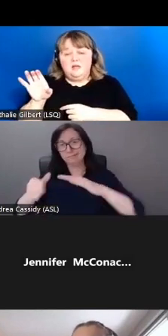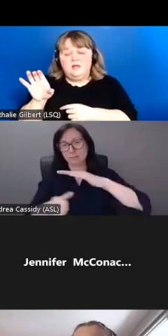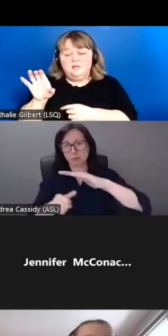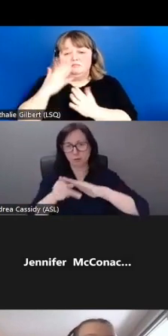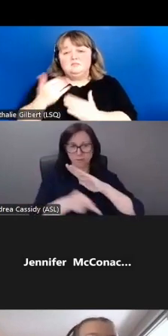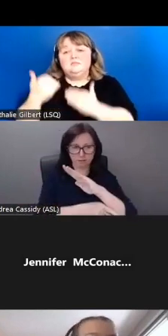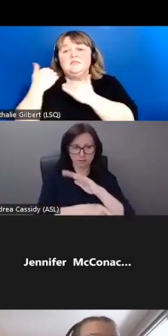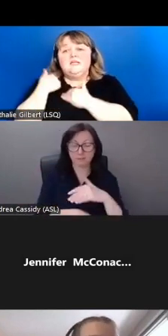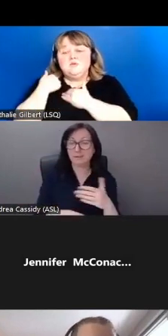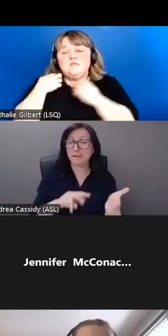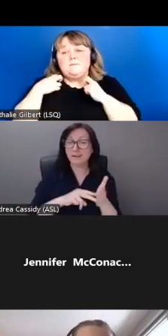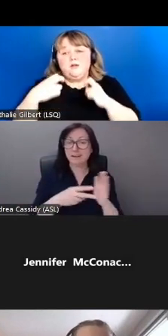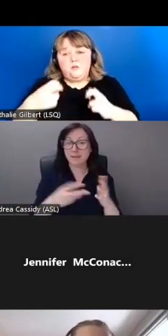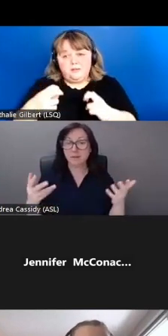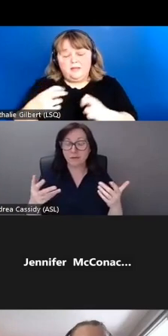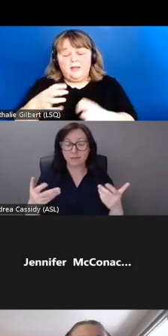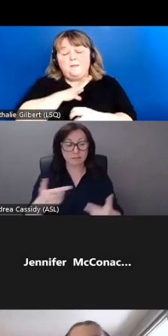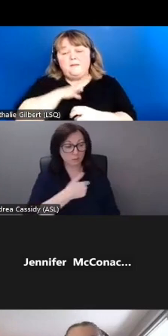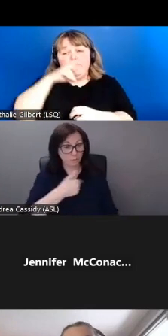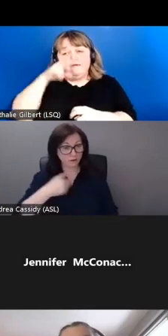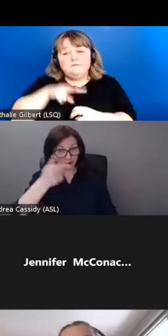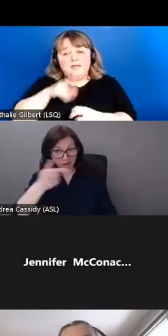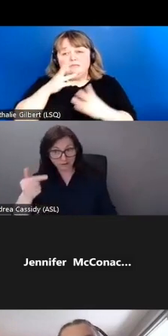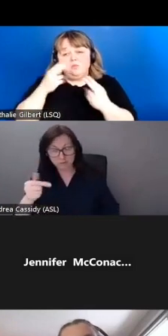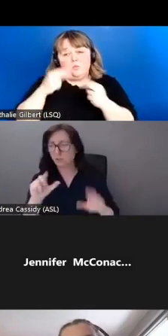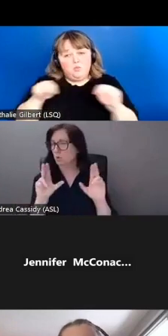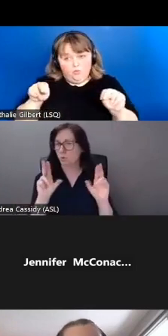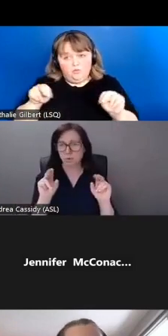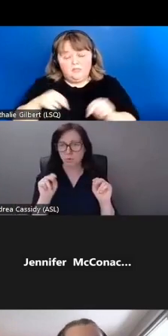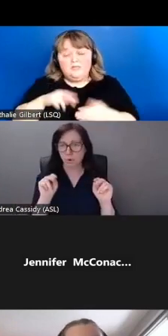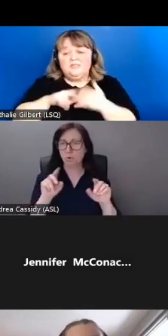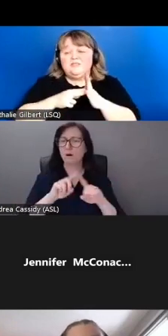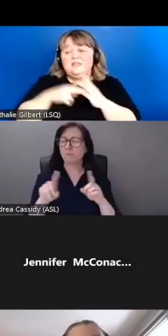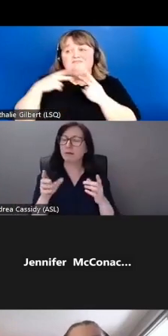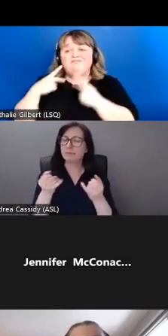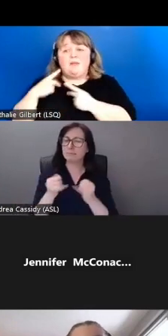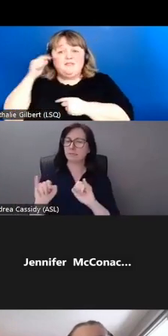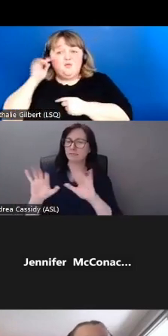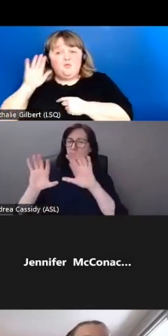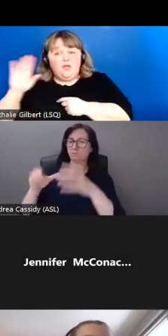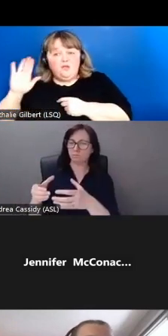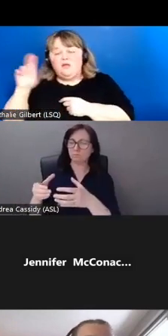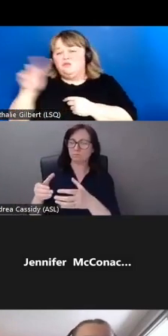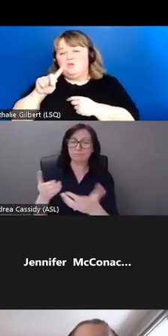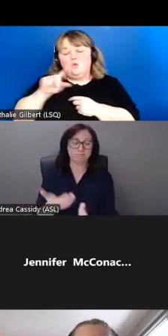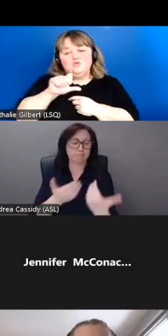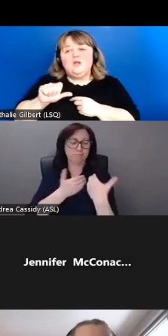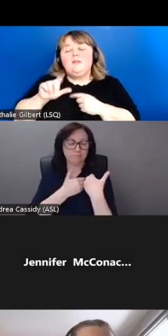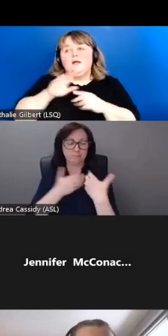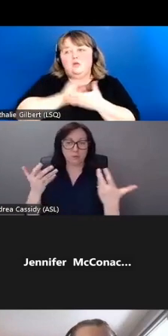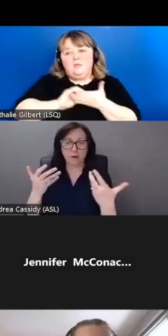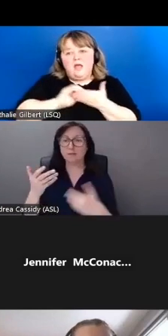is that we are not the government, but rather an independent body that is in charge of running the